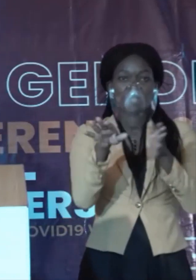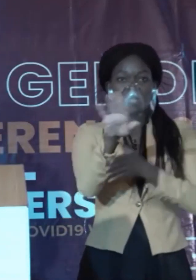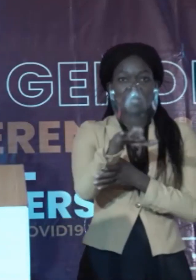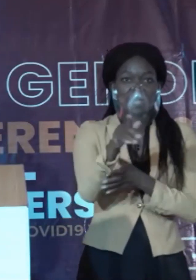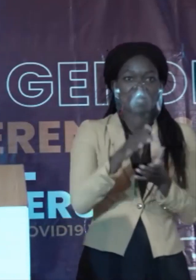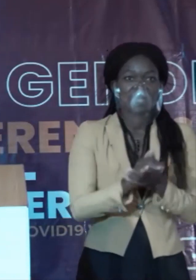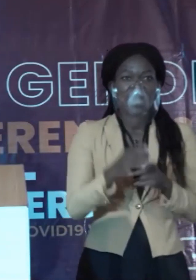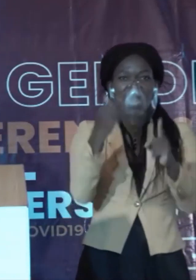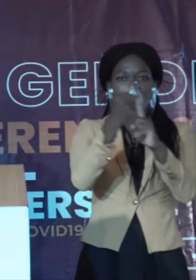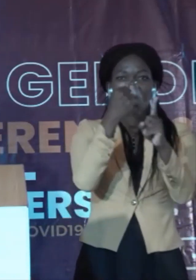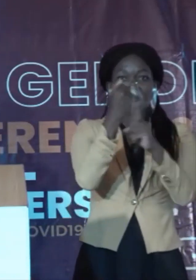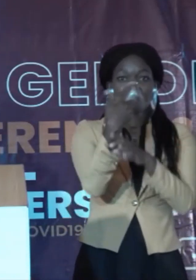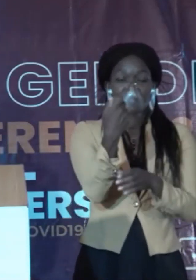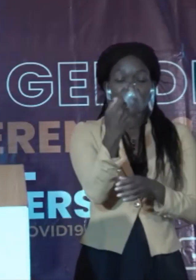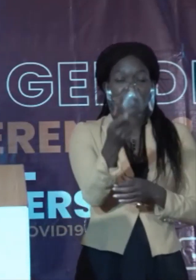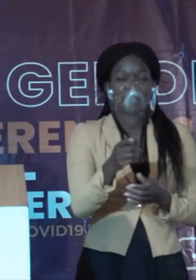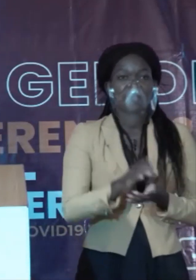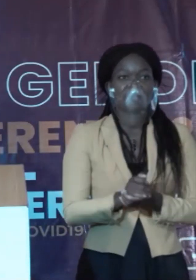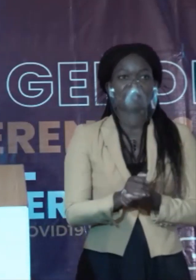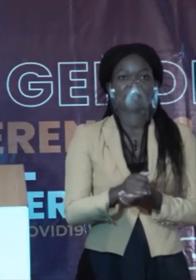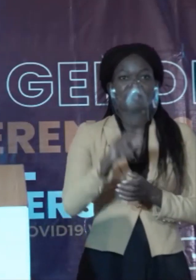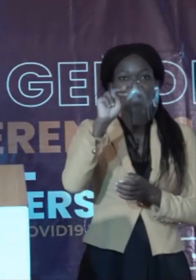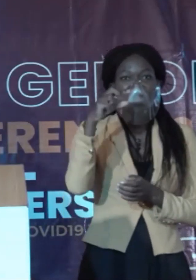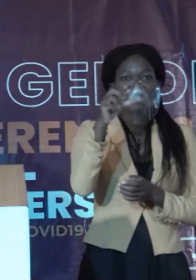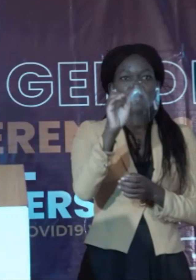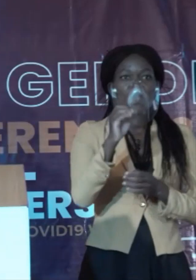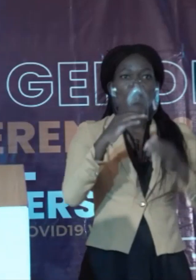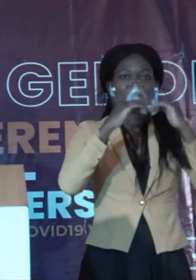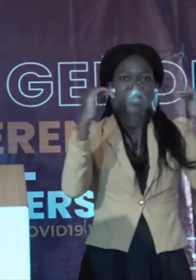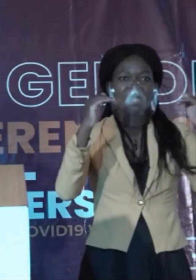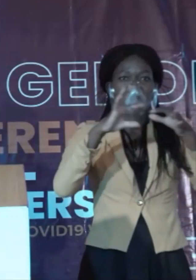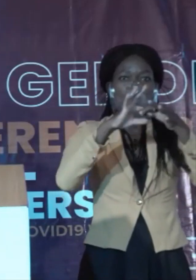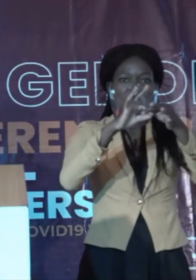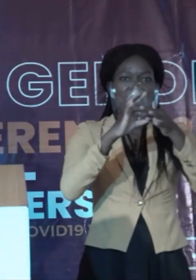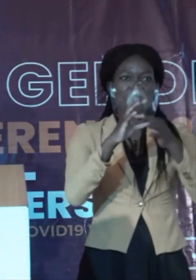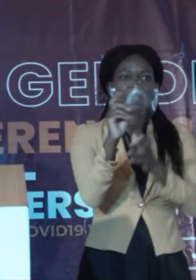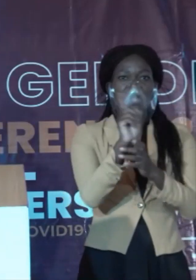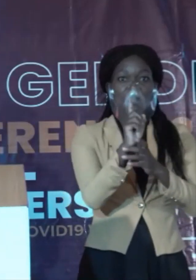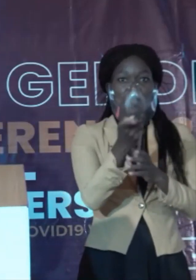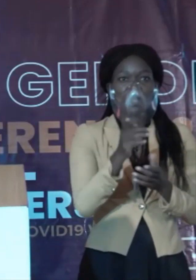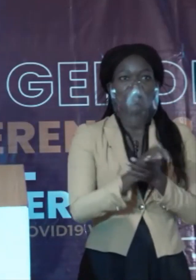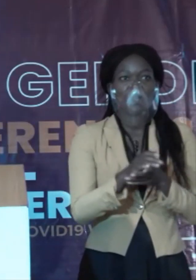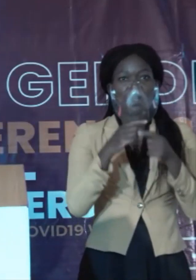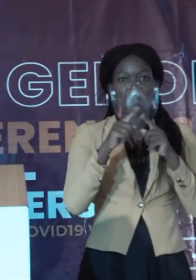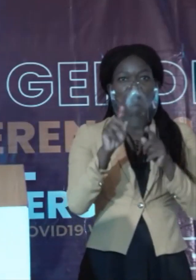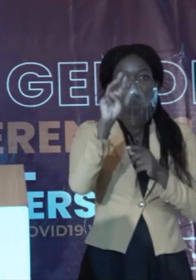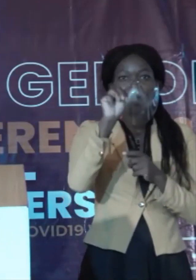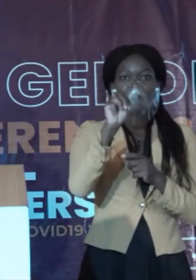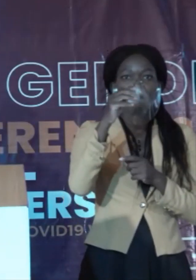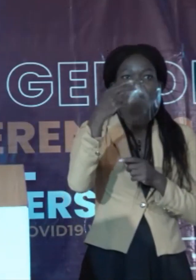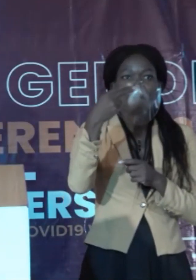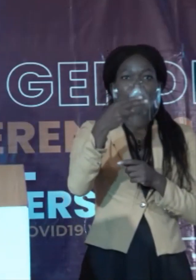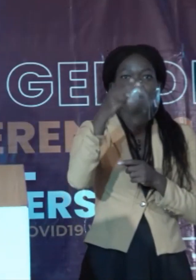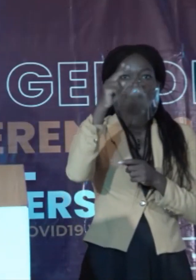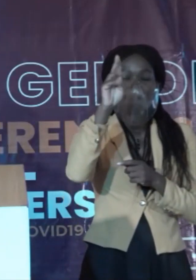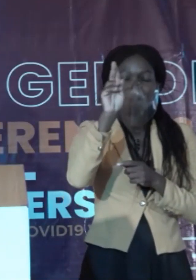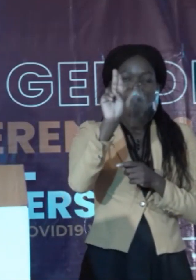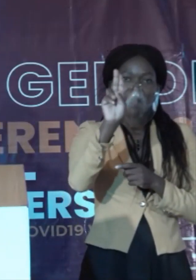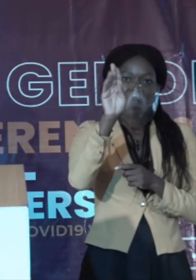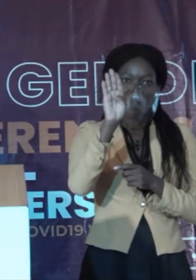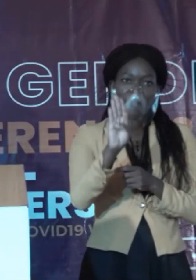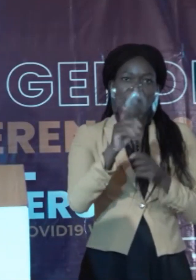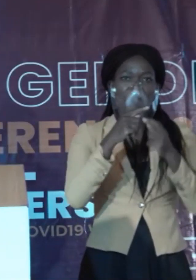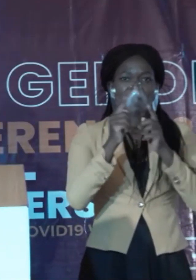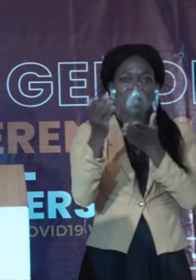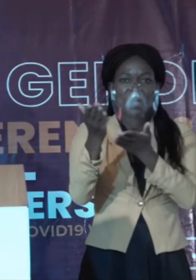Activista Malawi, NGO Gender Coordination Network, and MHub. And we have had support from